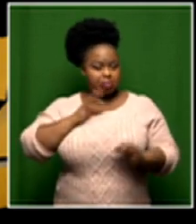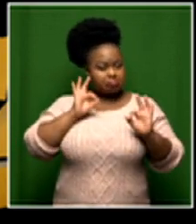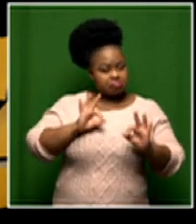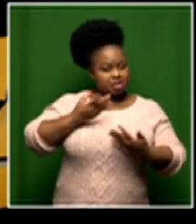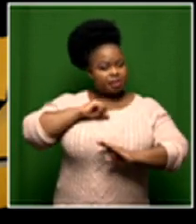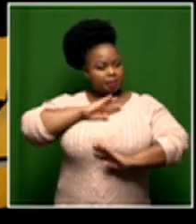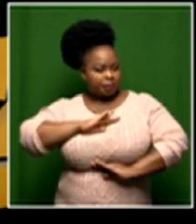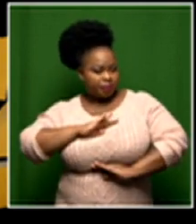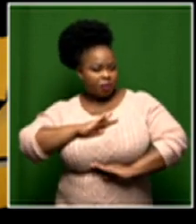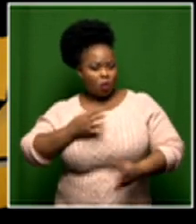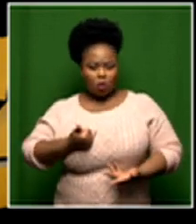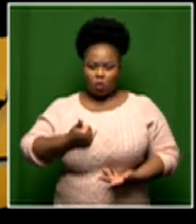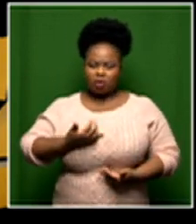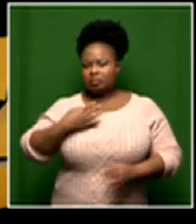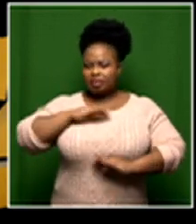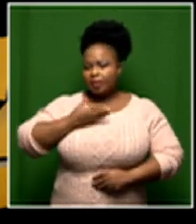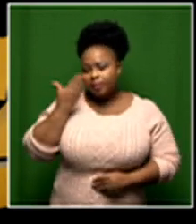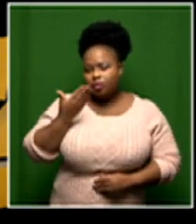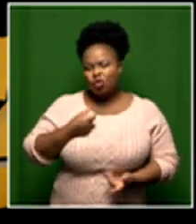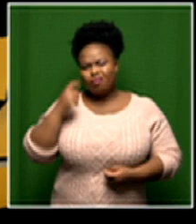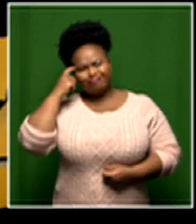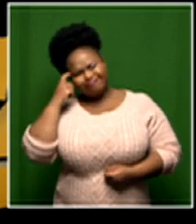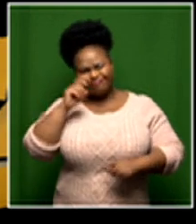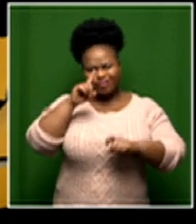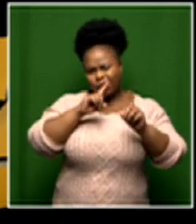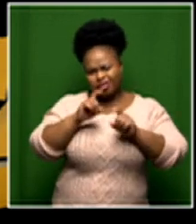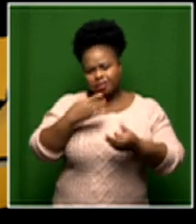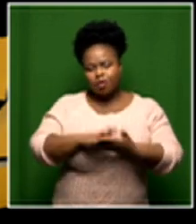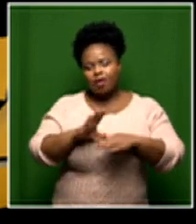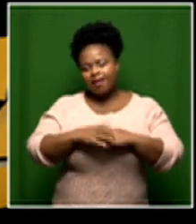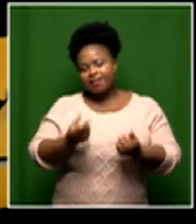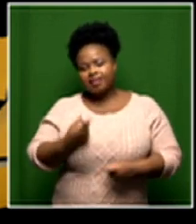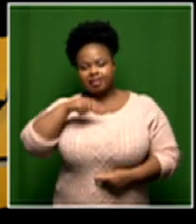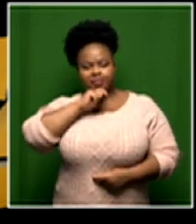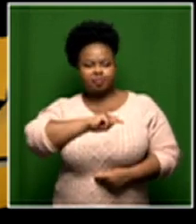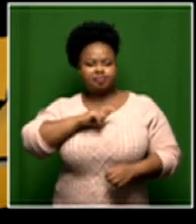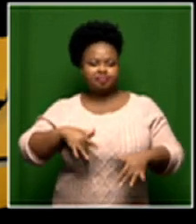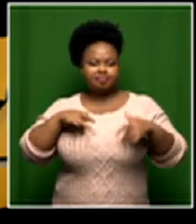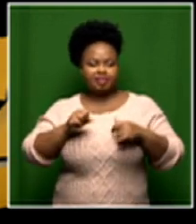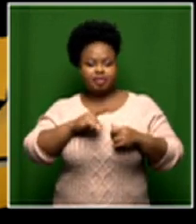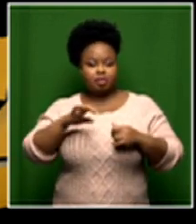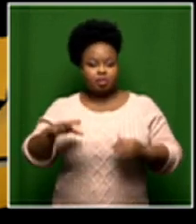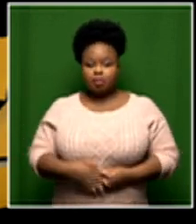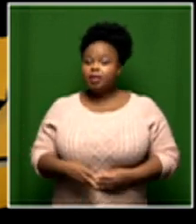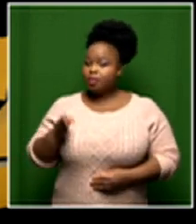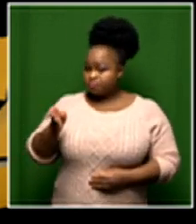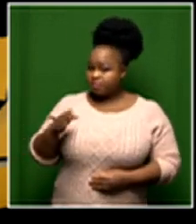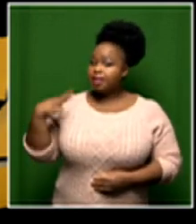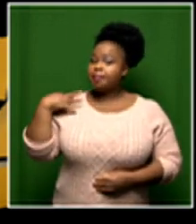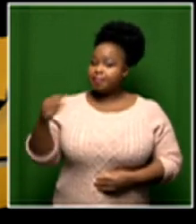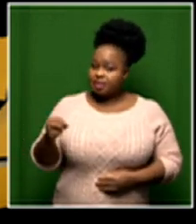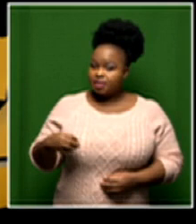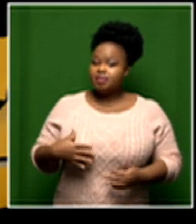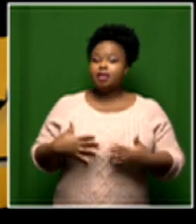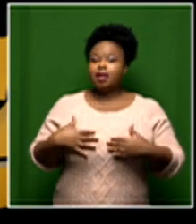want more? Are you still questioned about certain things? Let us know your views at Morning Live SABC. I believe we do have